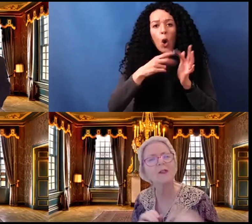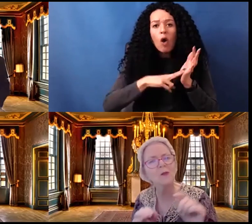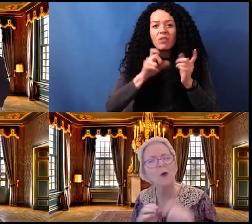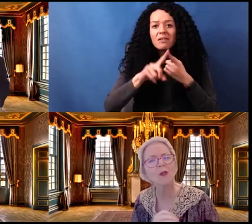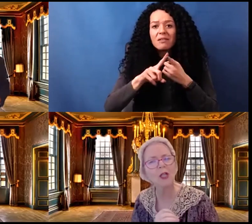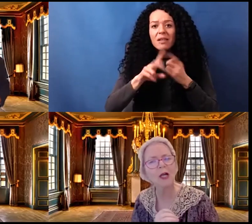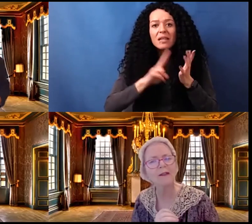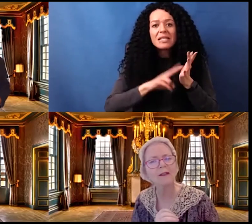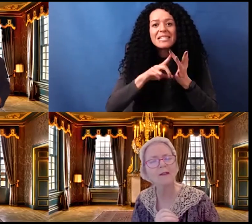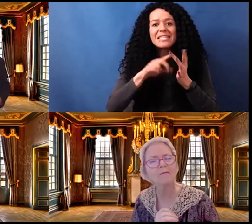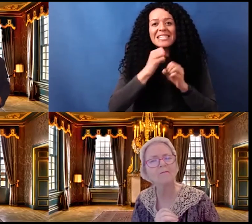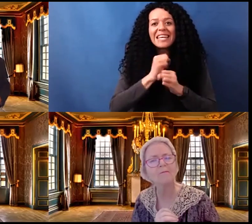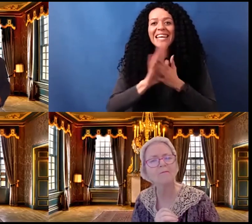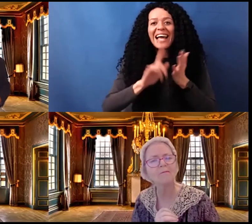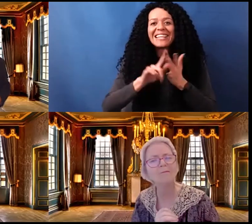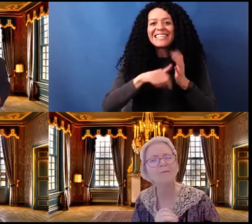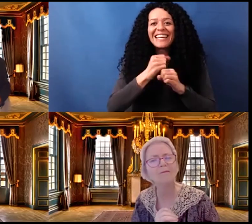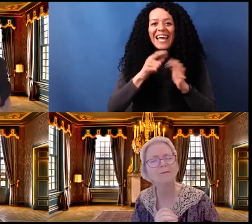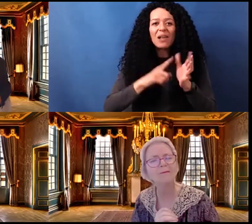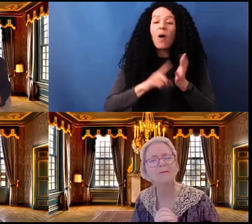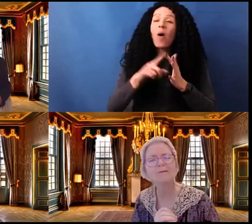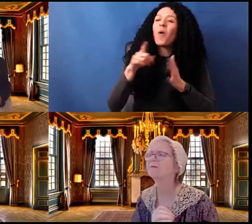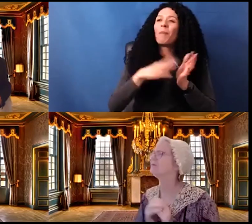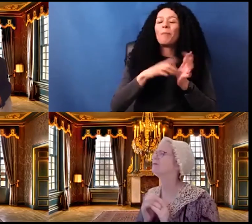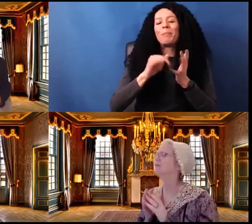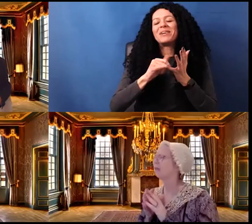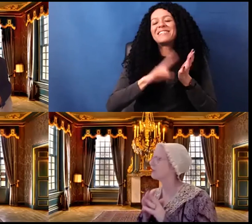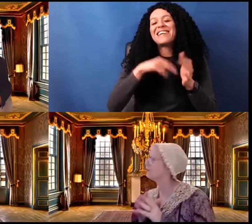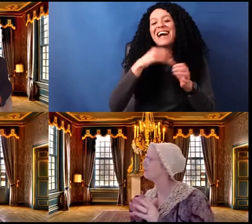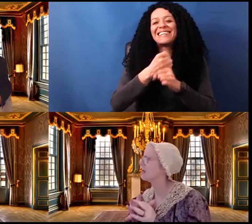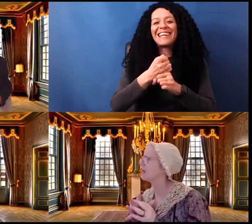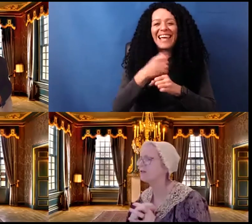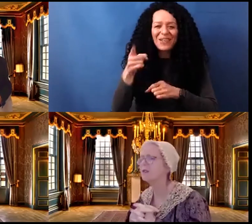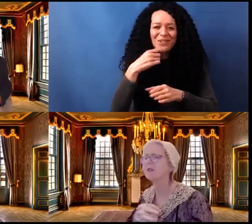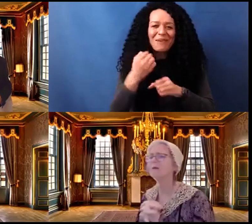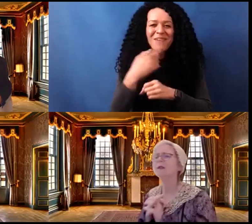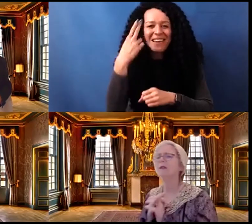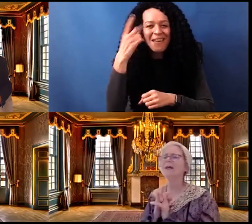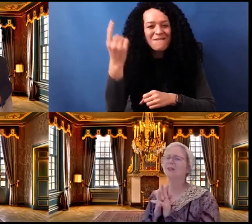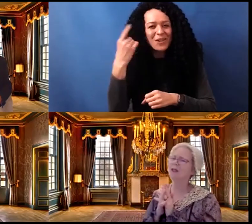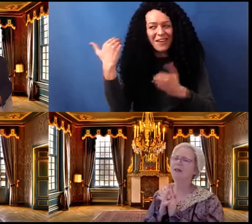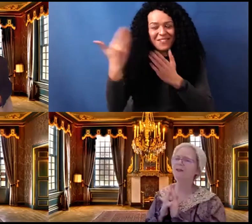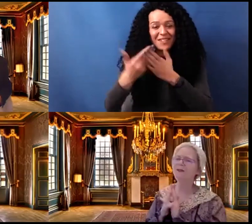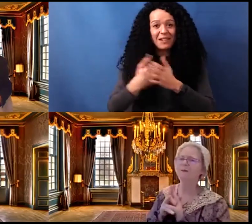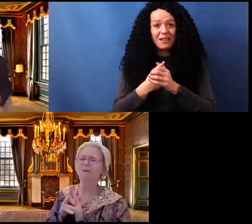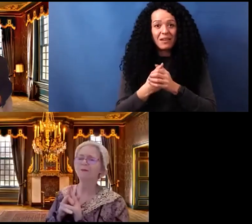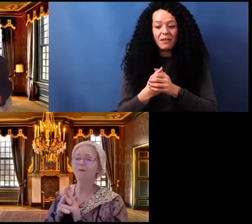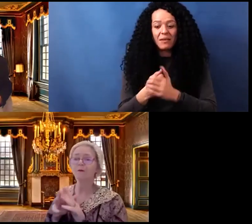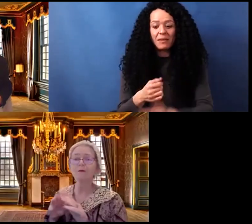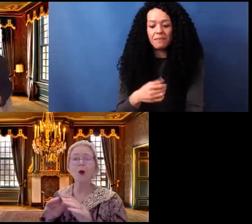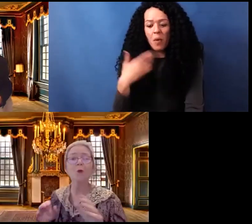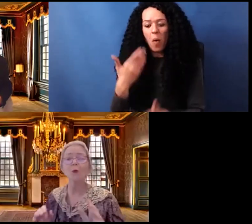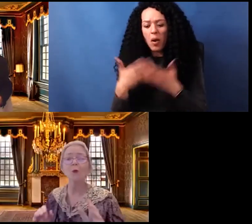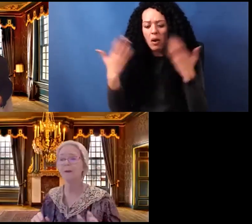as a small child. Ah, oh, Miss Nightingale, she's made quite a name for herself since yes, then. Indeed. Yes. On a